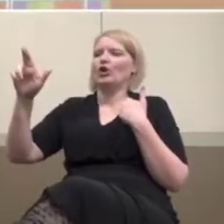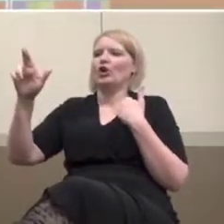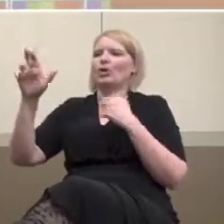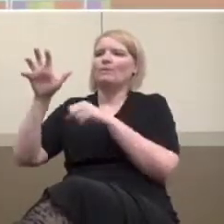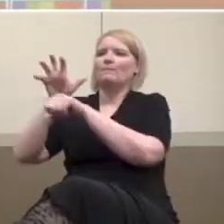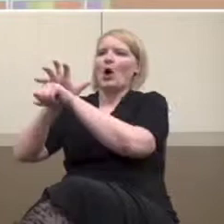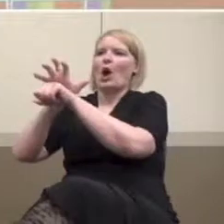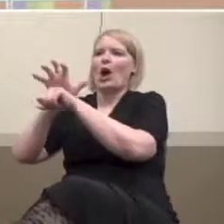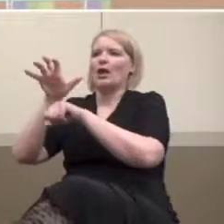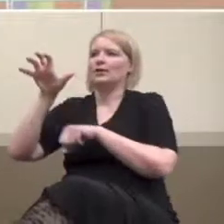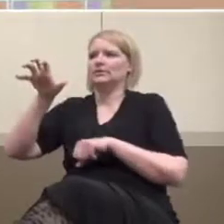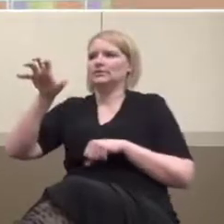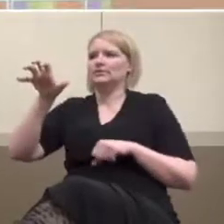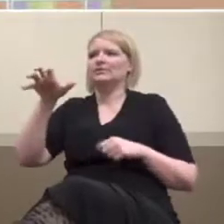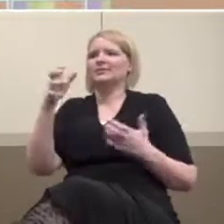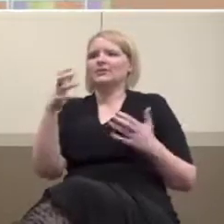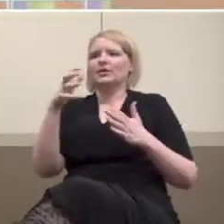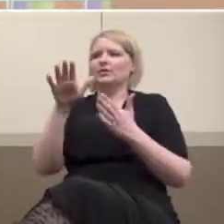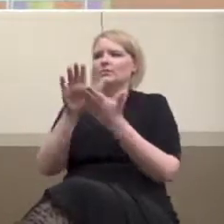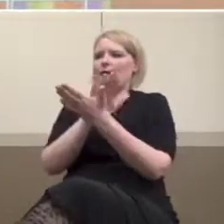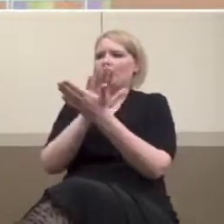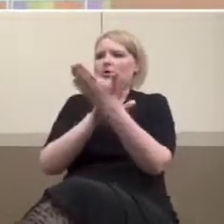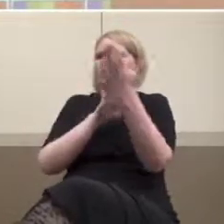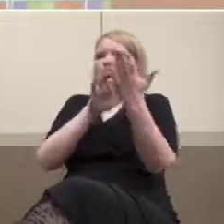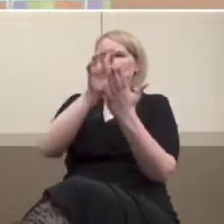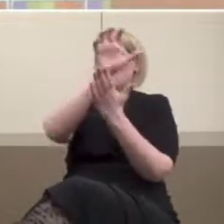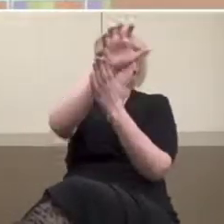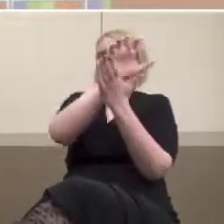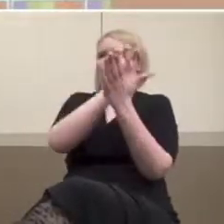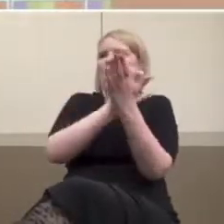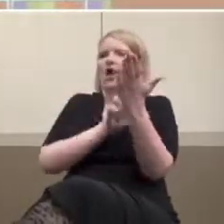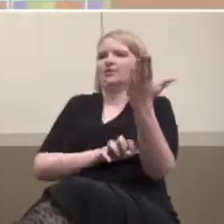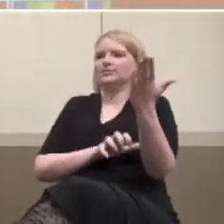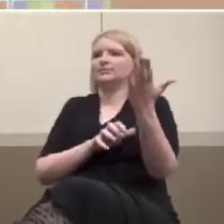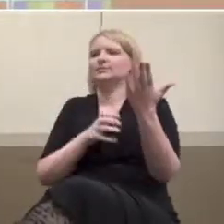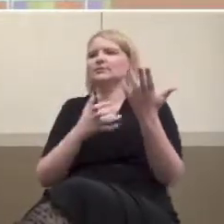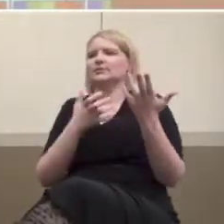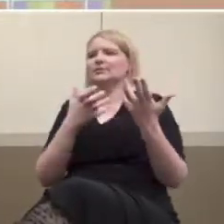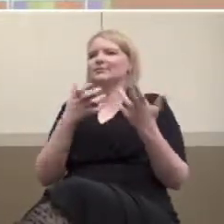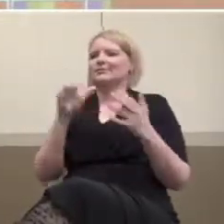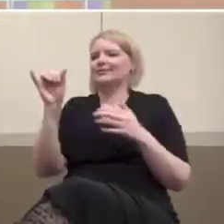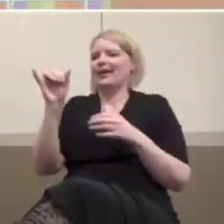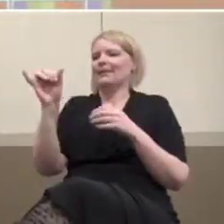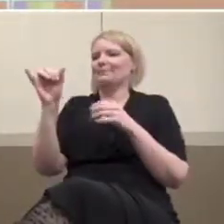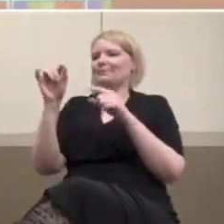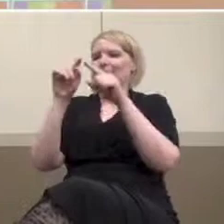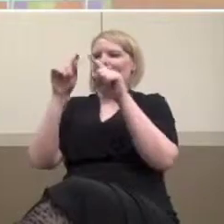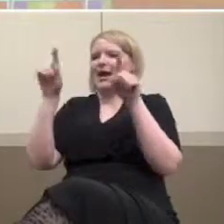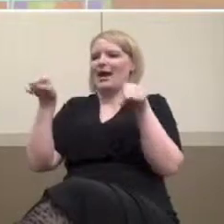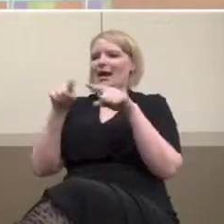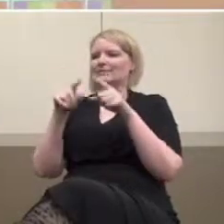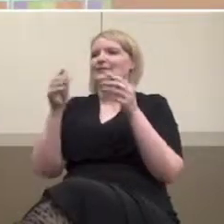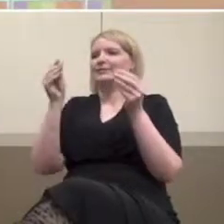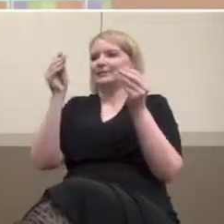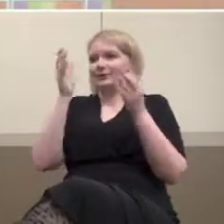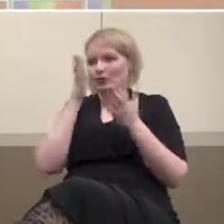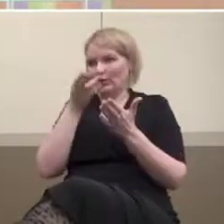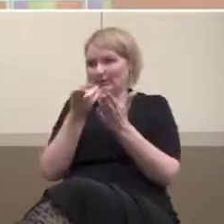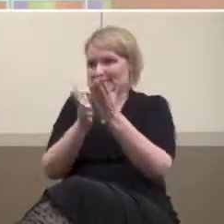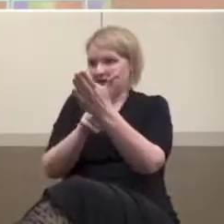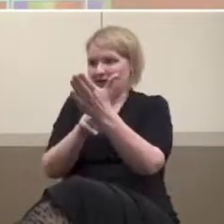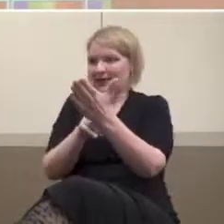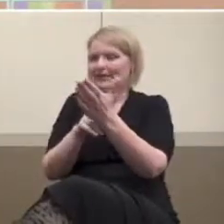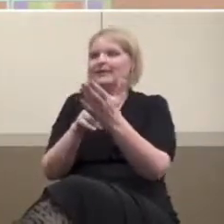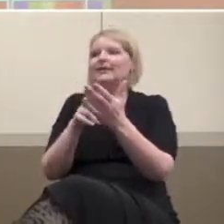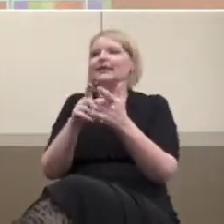a sheet and it's just paws. The whole school has it. And so then they're like little boxes and the teacher will sign it and you can earn your Panther